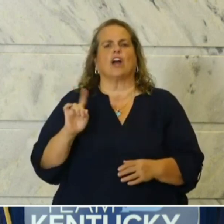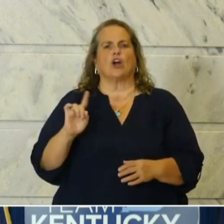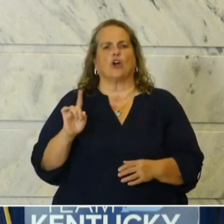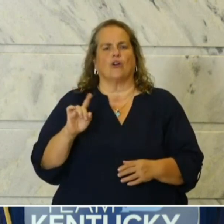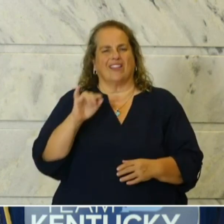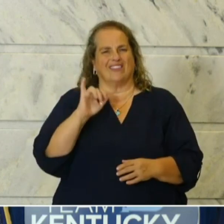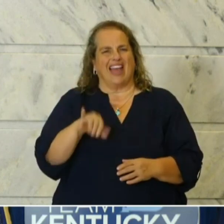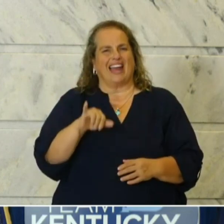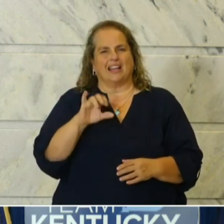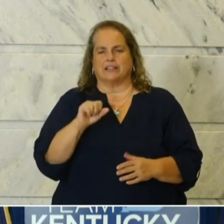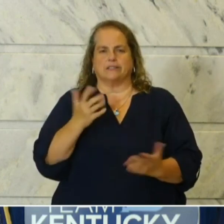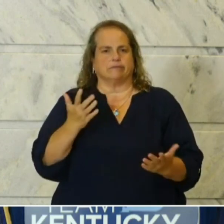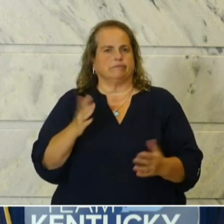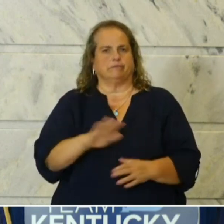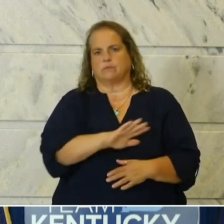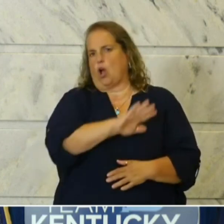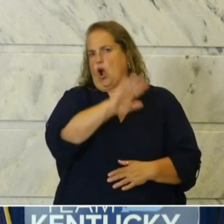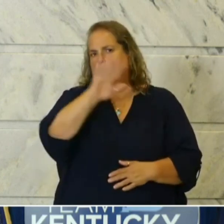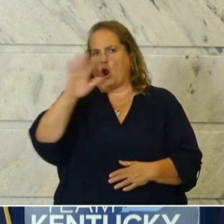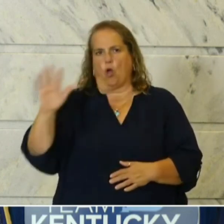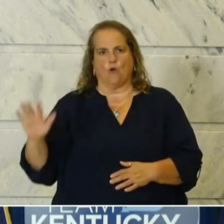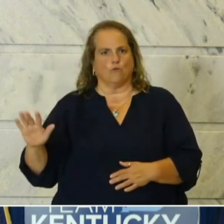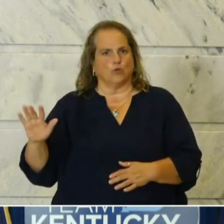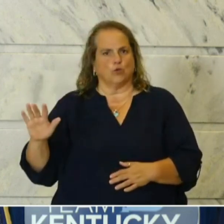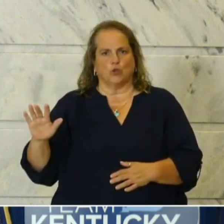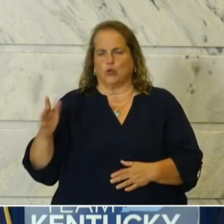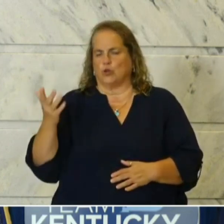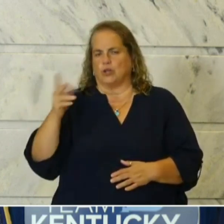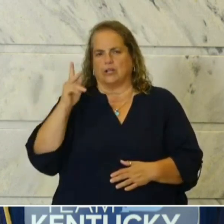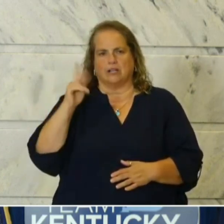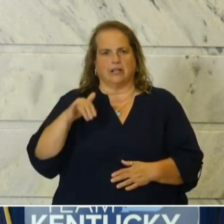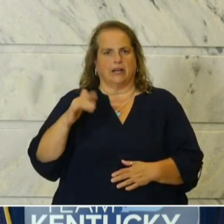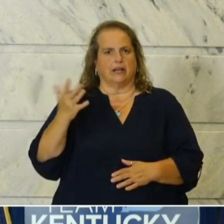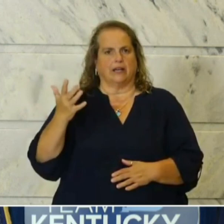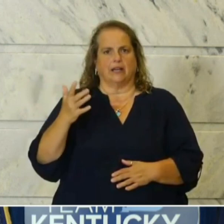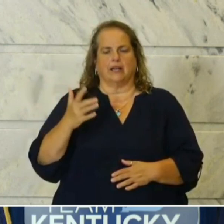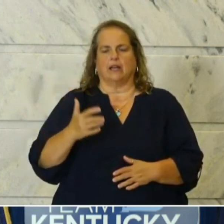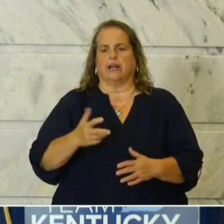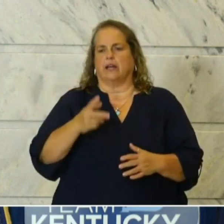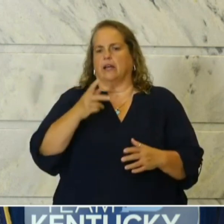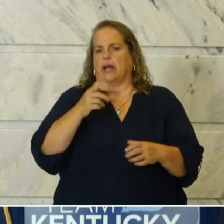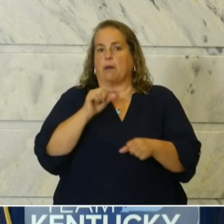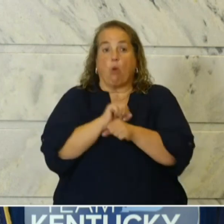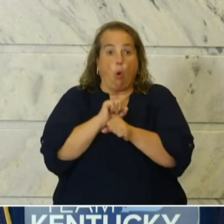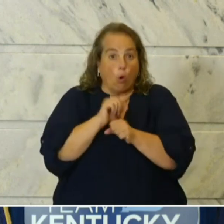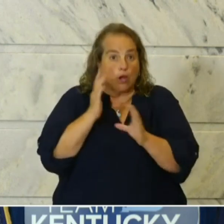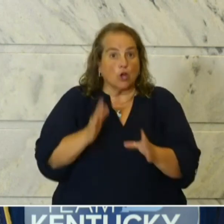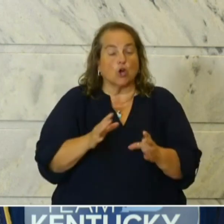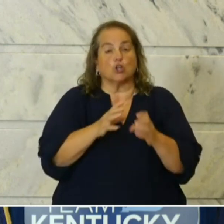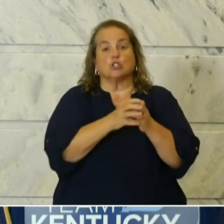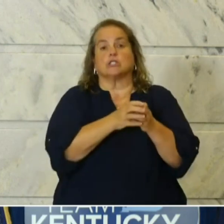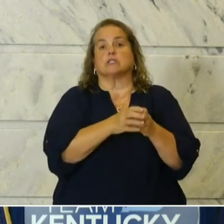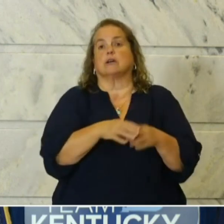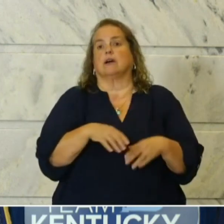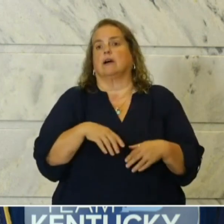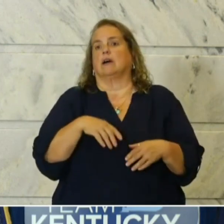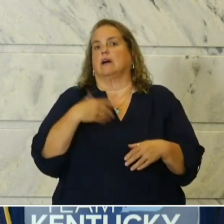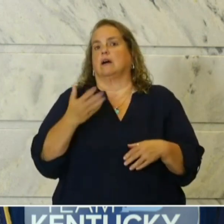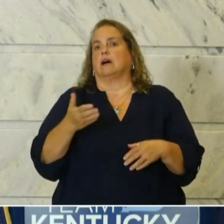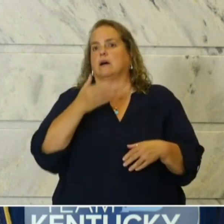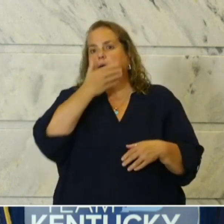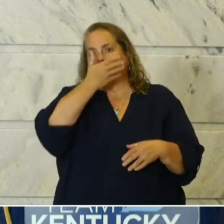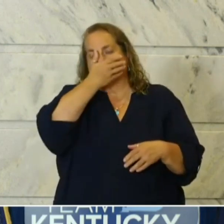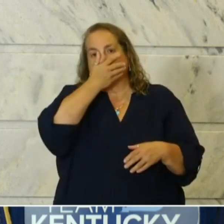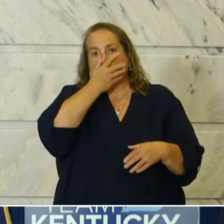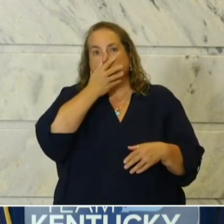one is across the board. I mean, we see them, of course, in congregate settings, employers, and